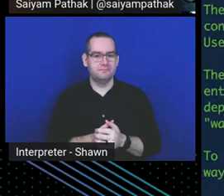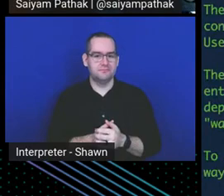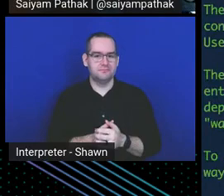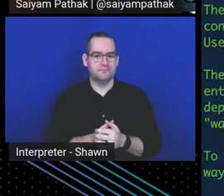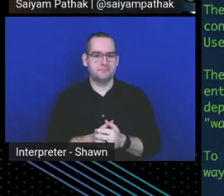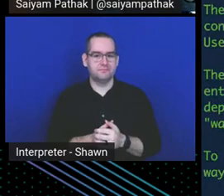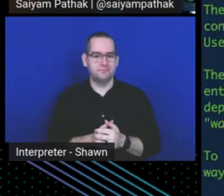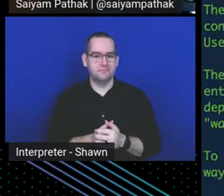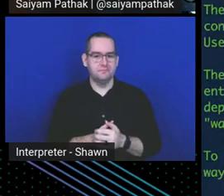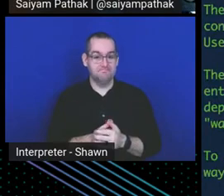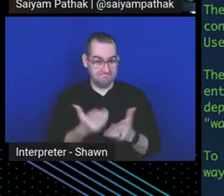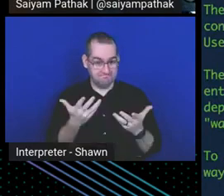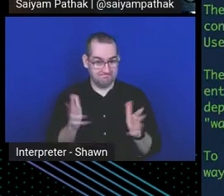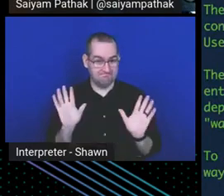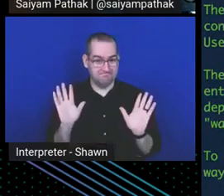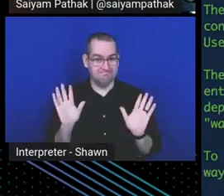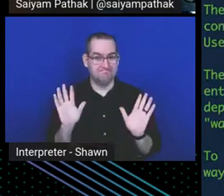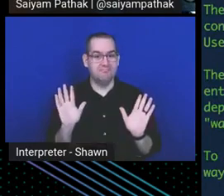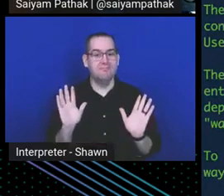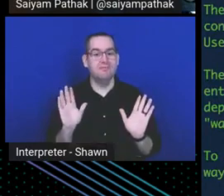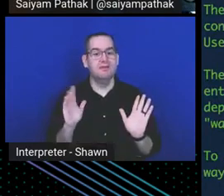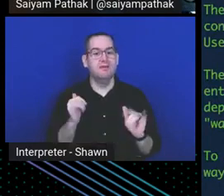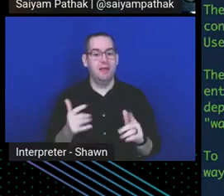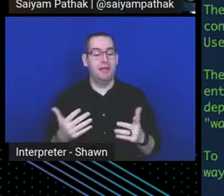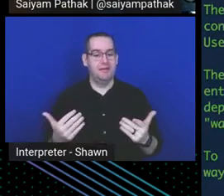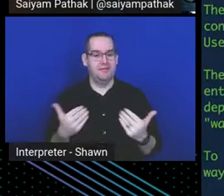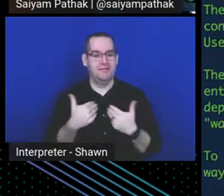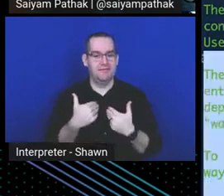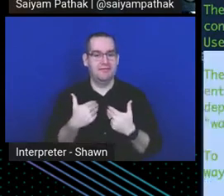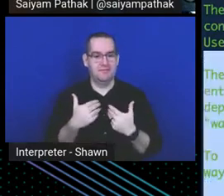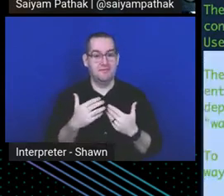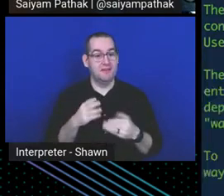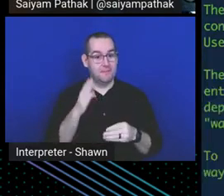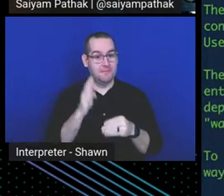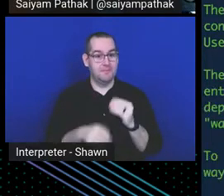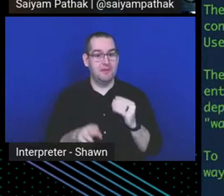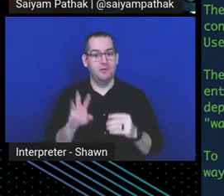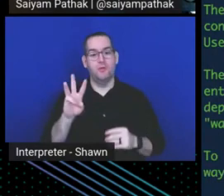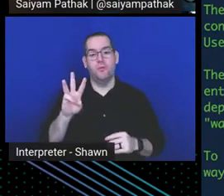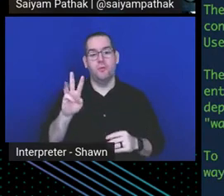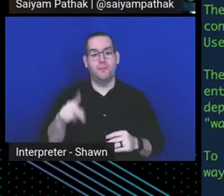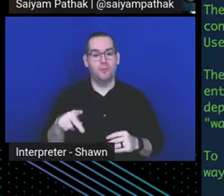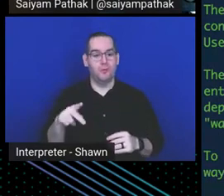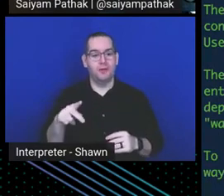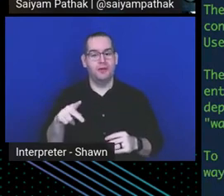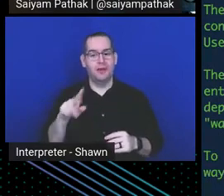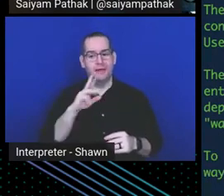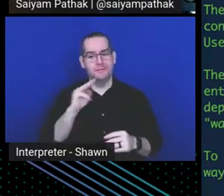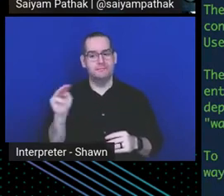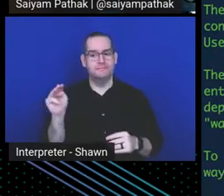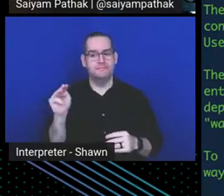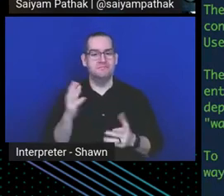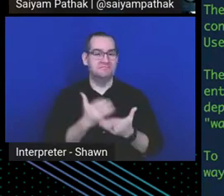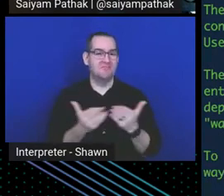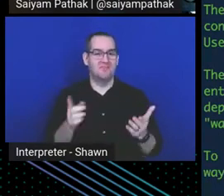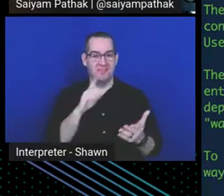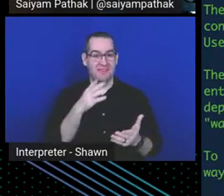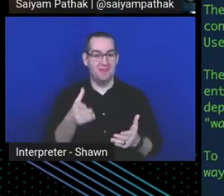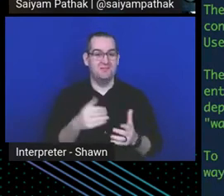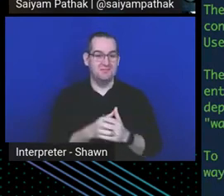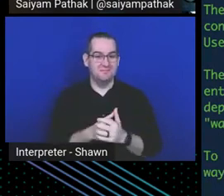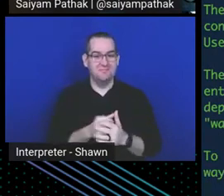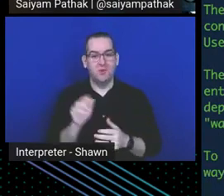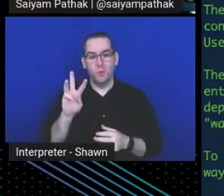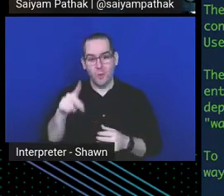done, I get to have a complete waypoint stuff which is there. Like you have